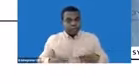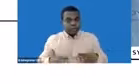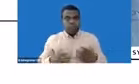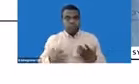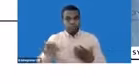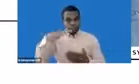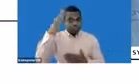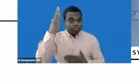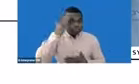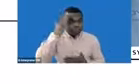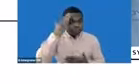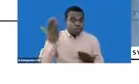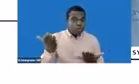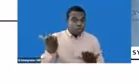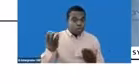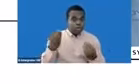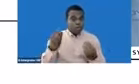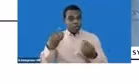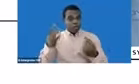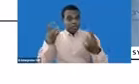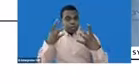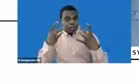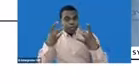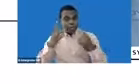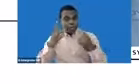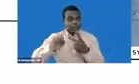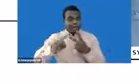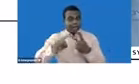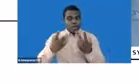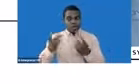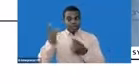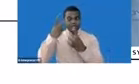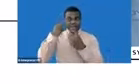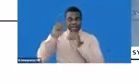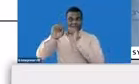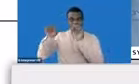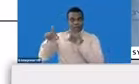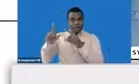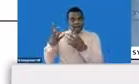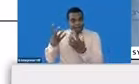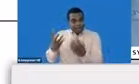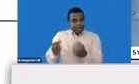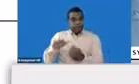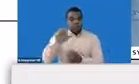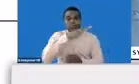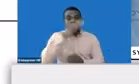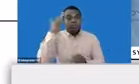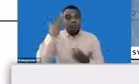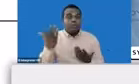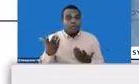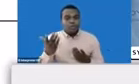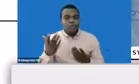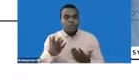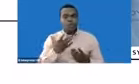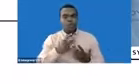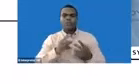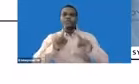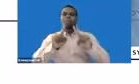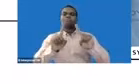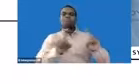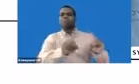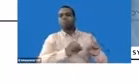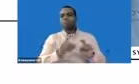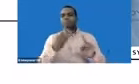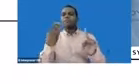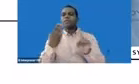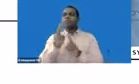and as this project aims for creating a training or a curriculum, it's also useful